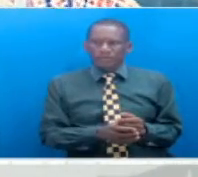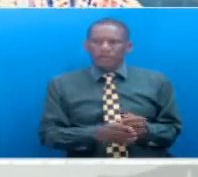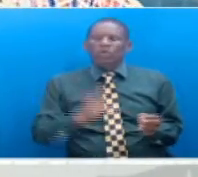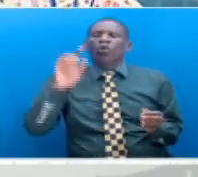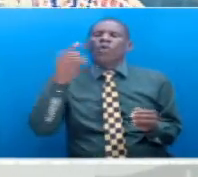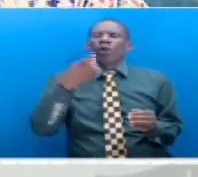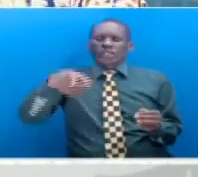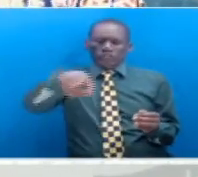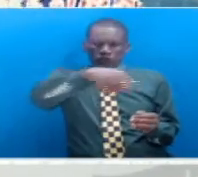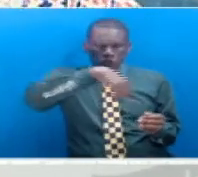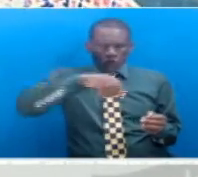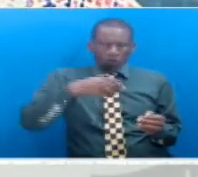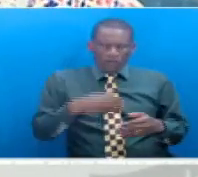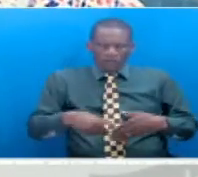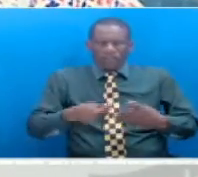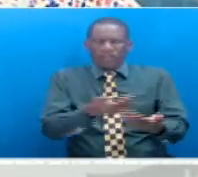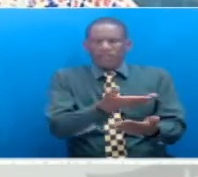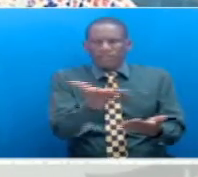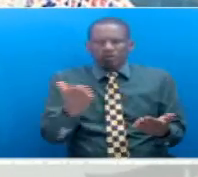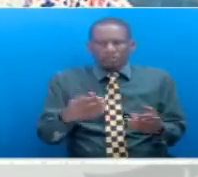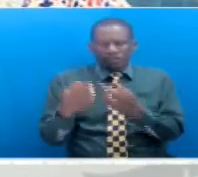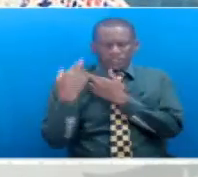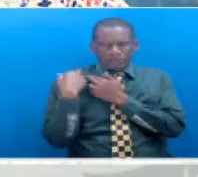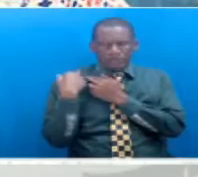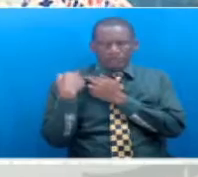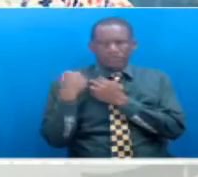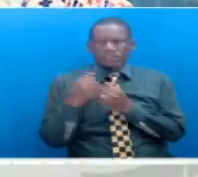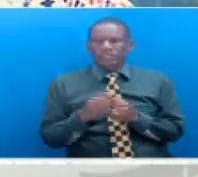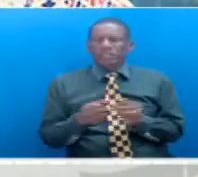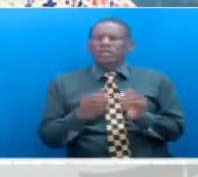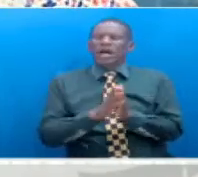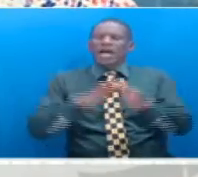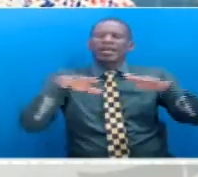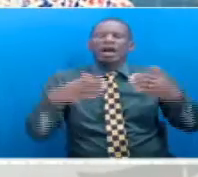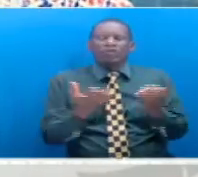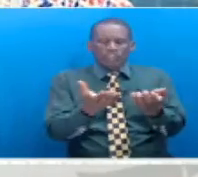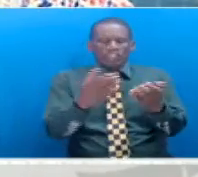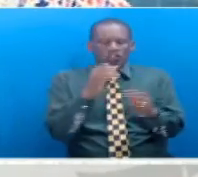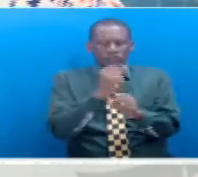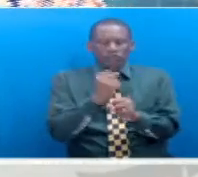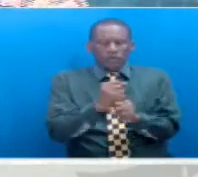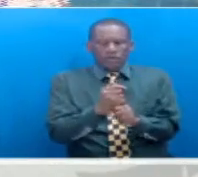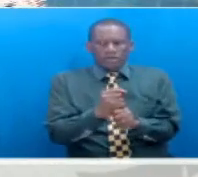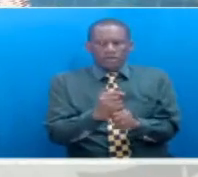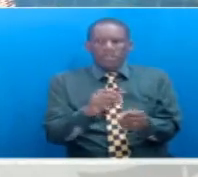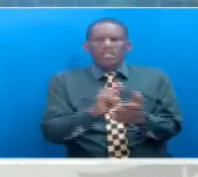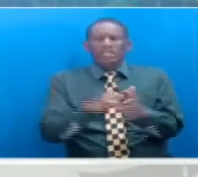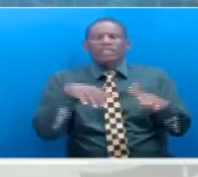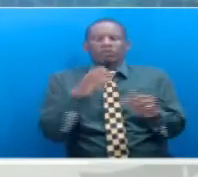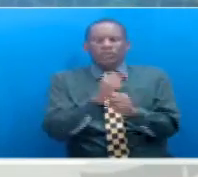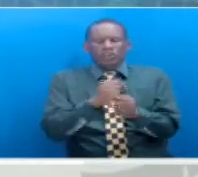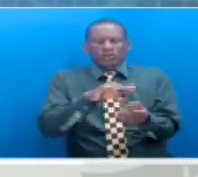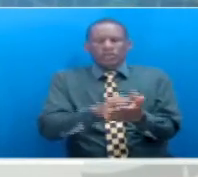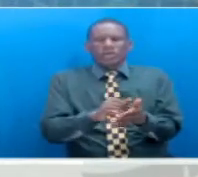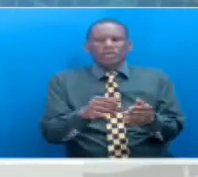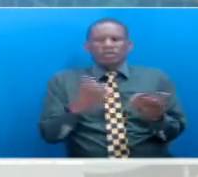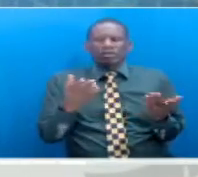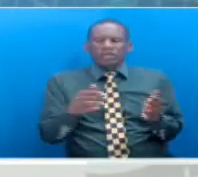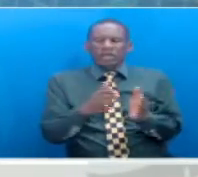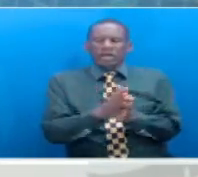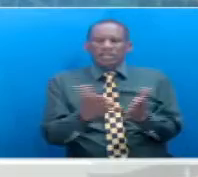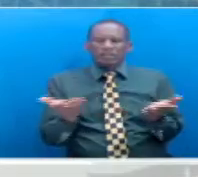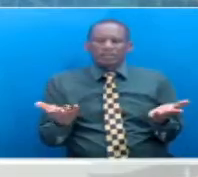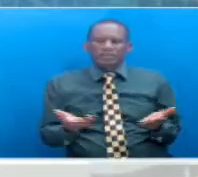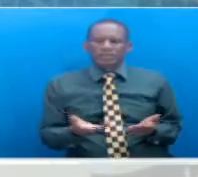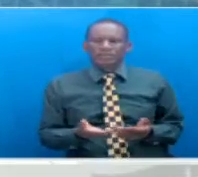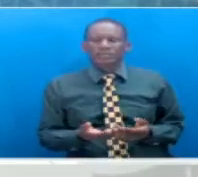Once we have given them the duties and how they need to do it, that's how they do it. Okay. And